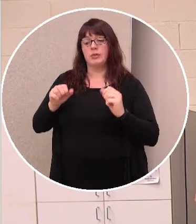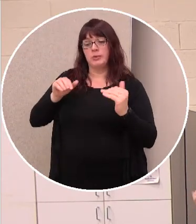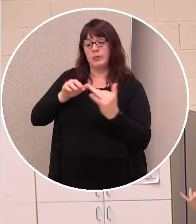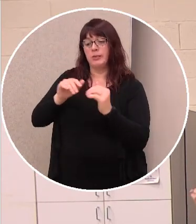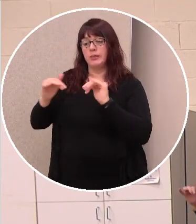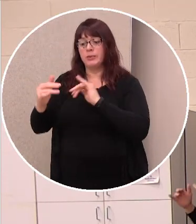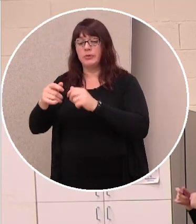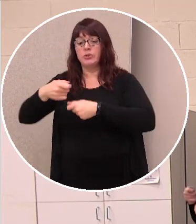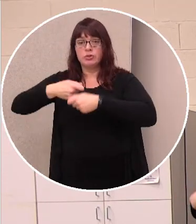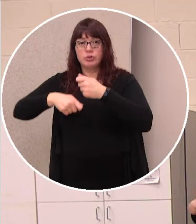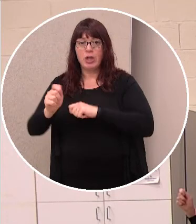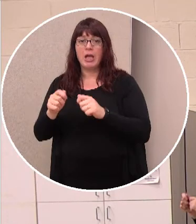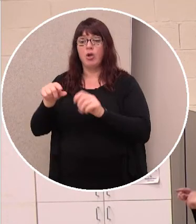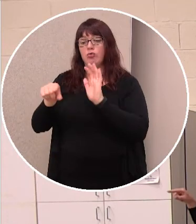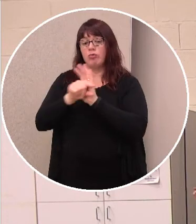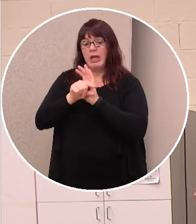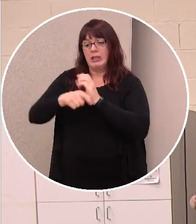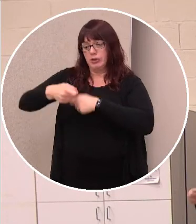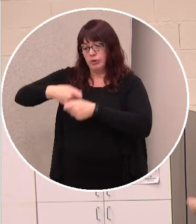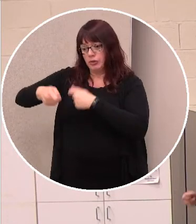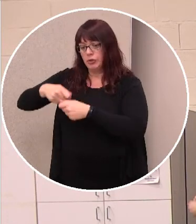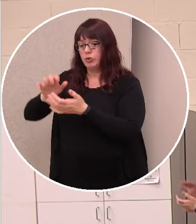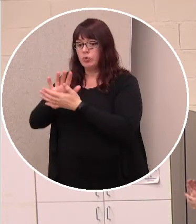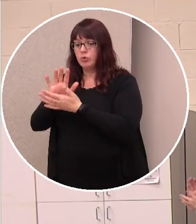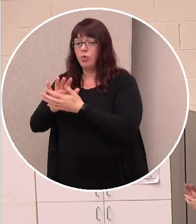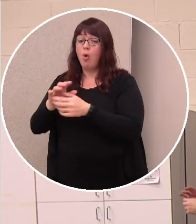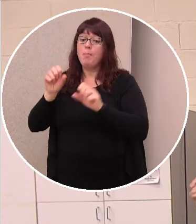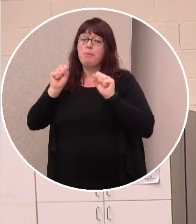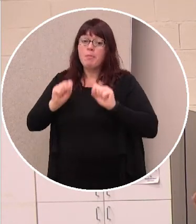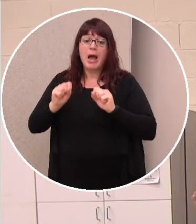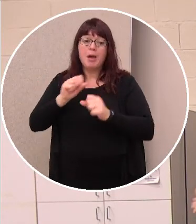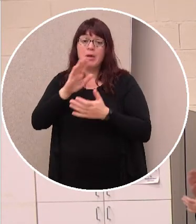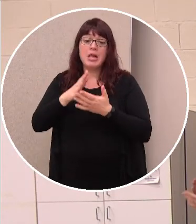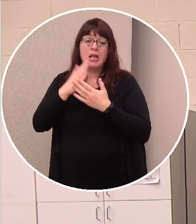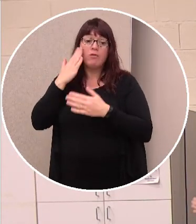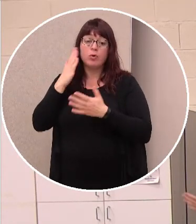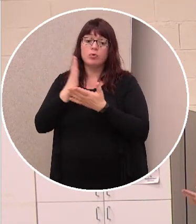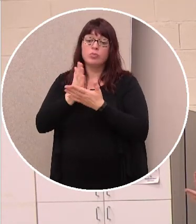level reconfiguration, and/or closure as applicable.